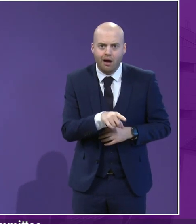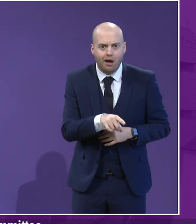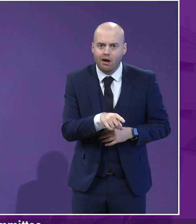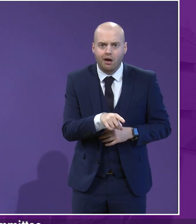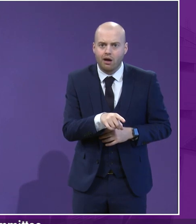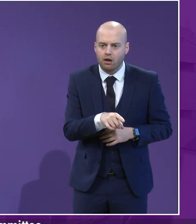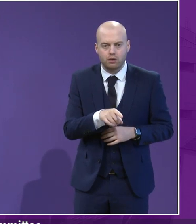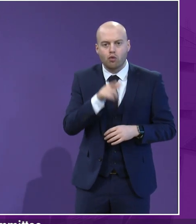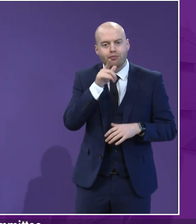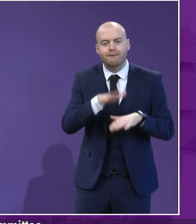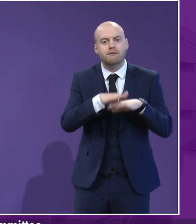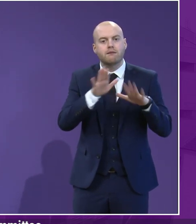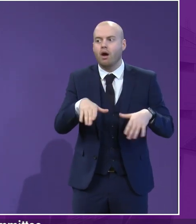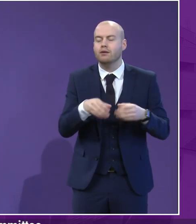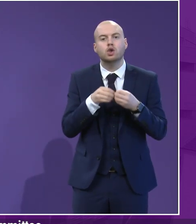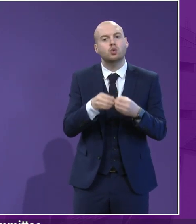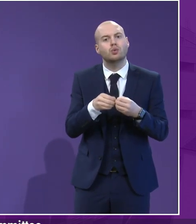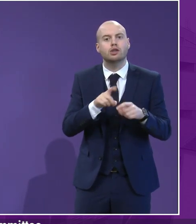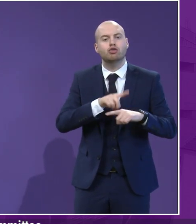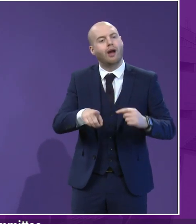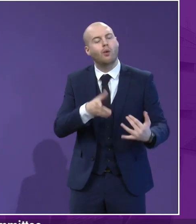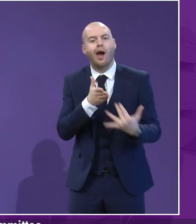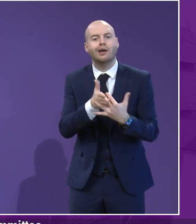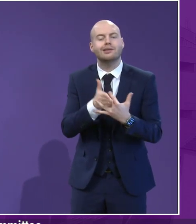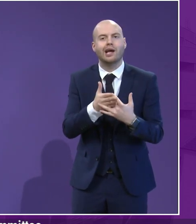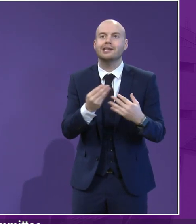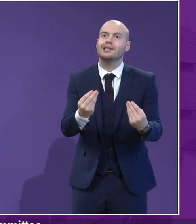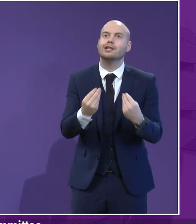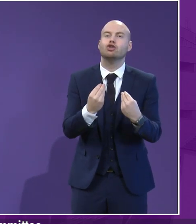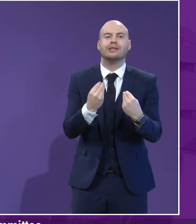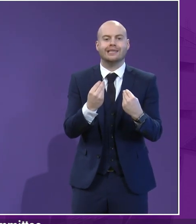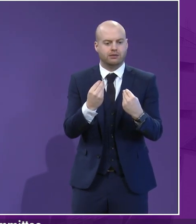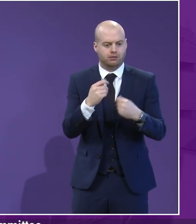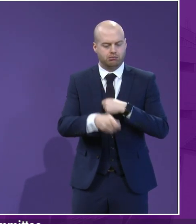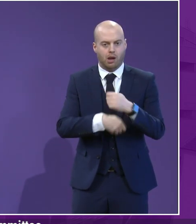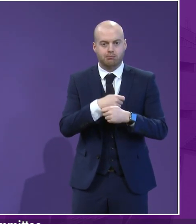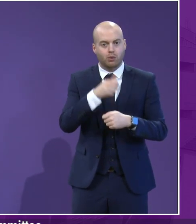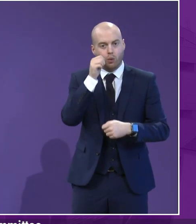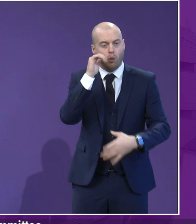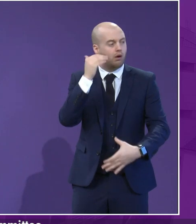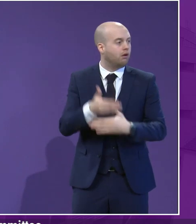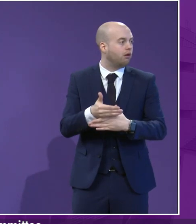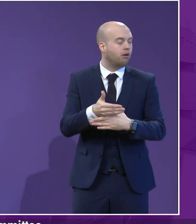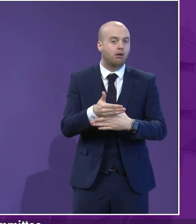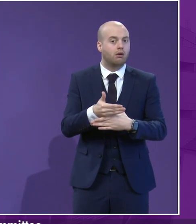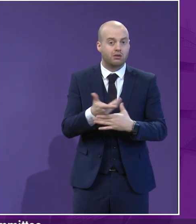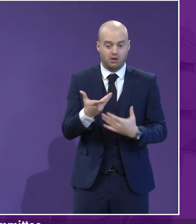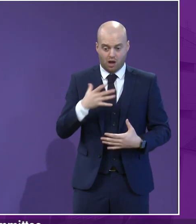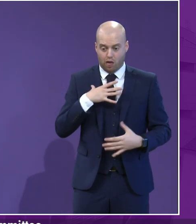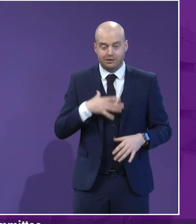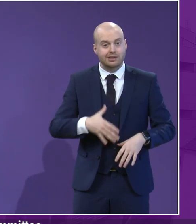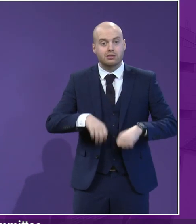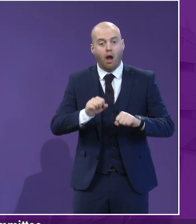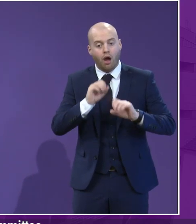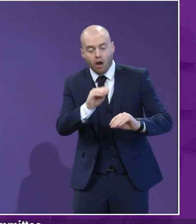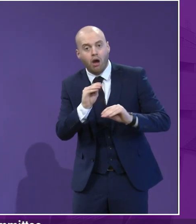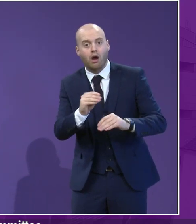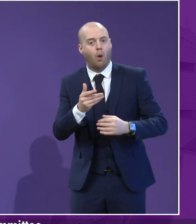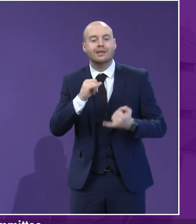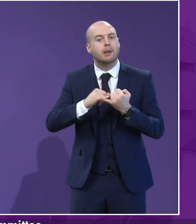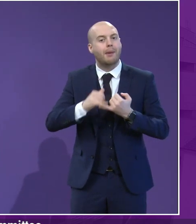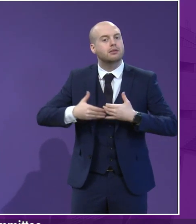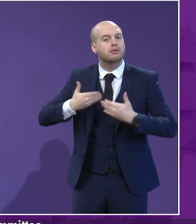mentioned, the onus is on the student, so perhaps the timetable will allocate a room without any consideration to whether or not there's anybody with physical